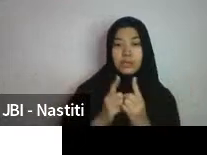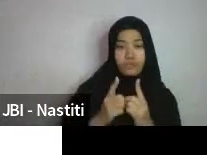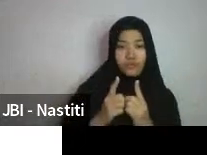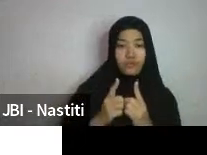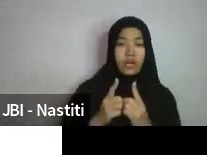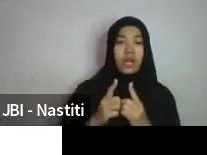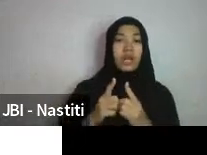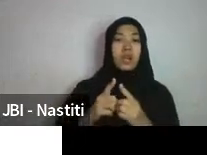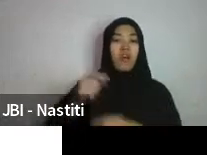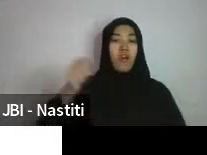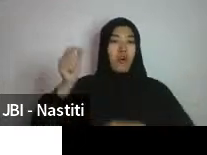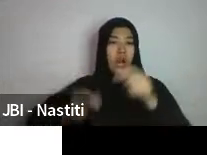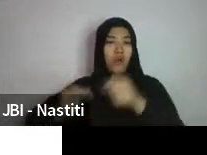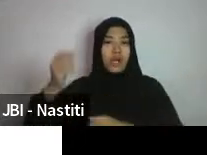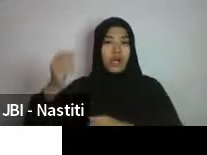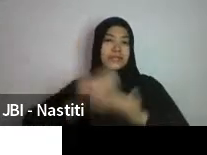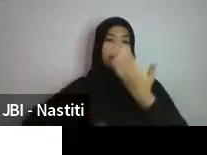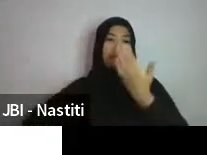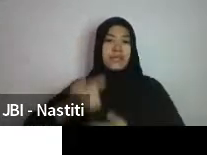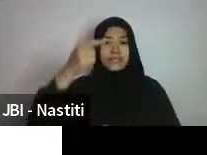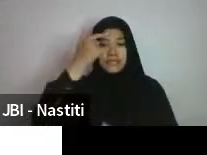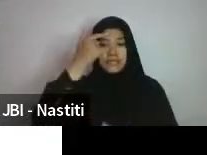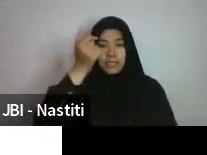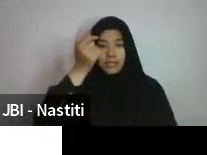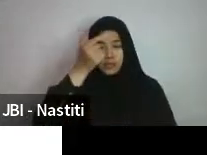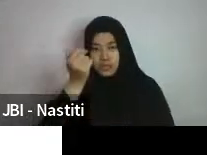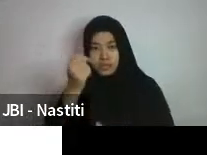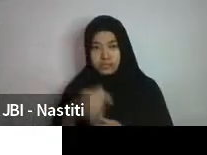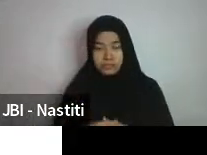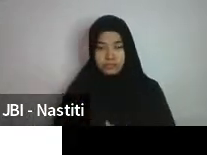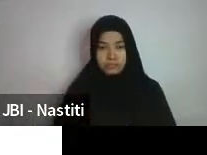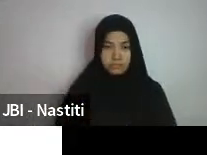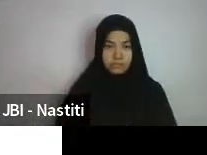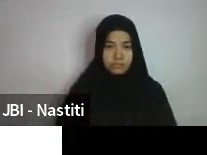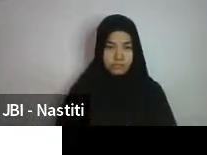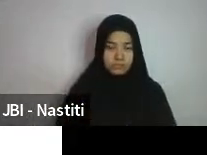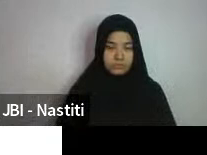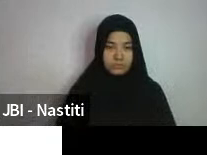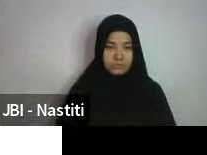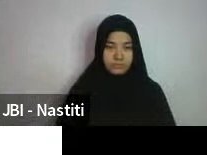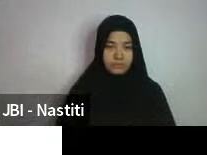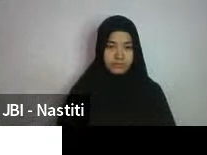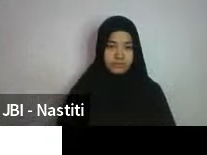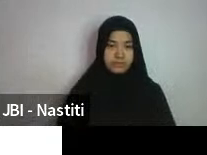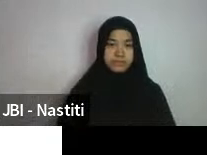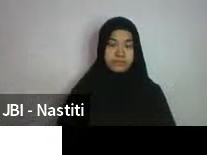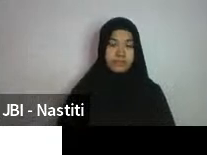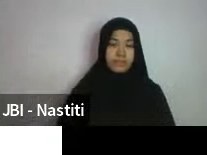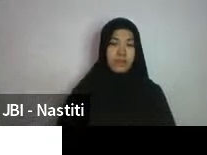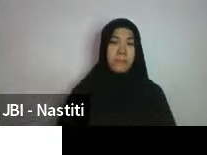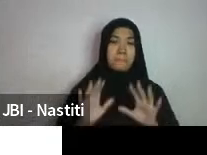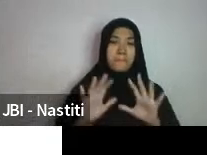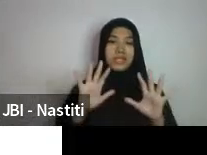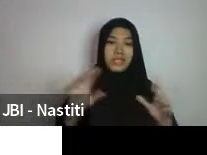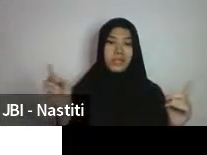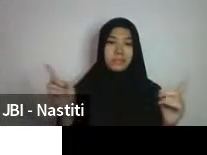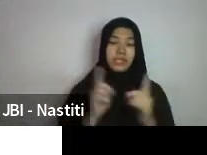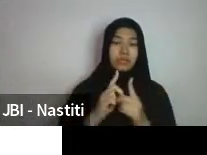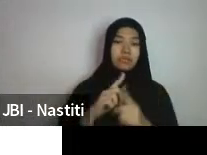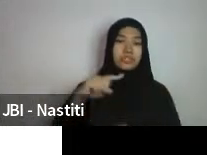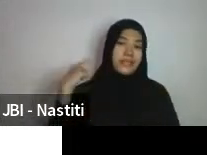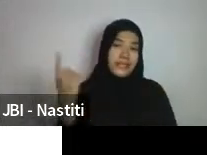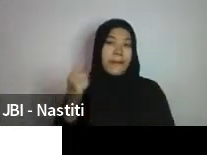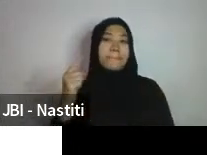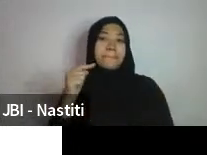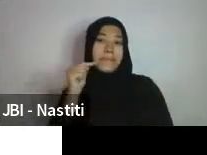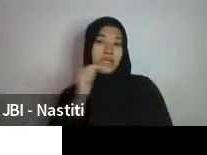with intellectual disability outside of their professional role. And these trends in the demographics were similar to